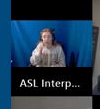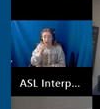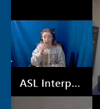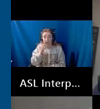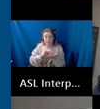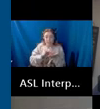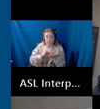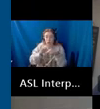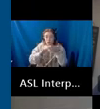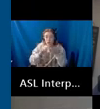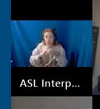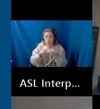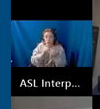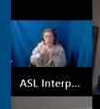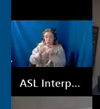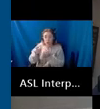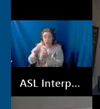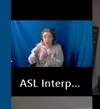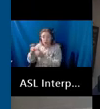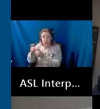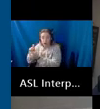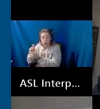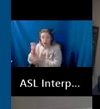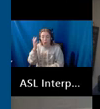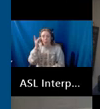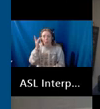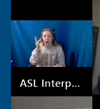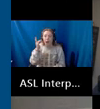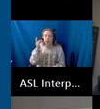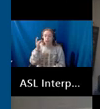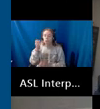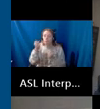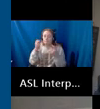medical research in different kind of subject areas or different kind of